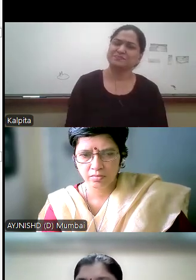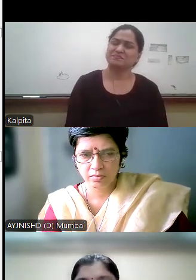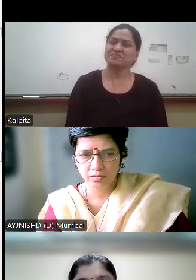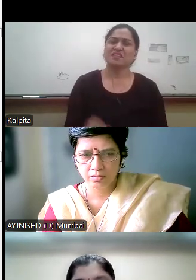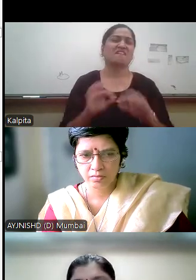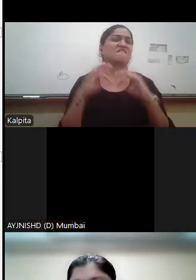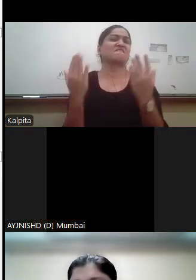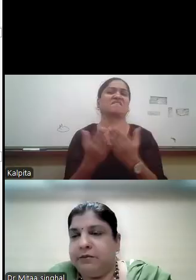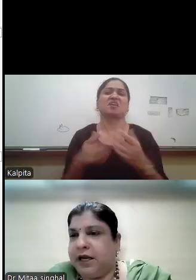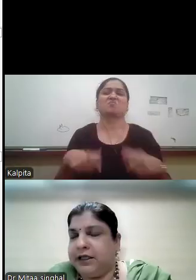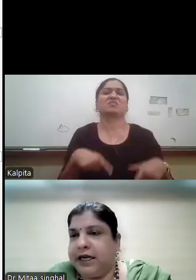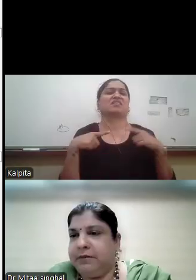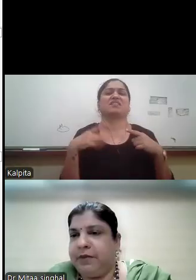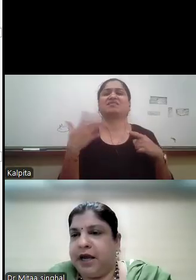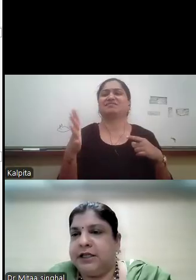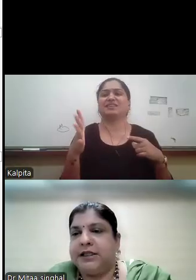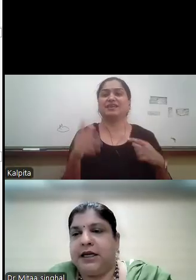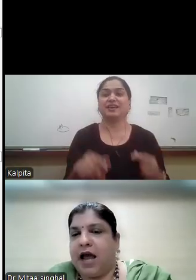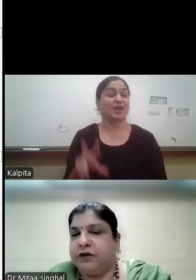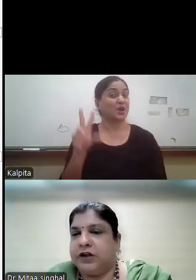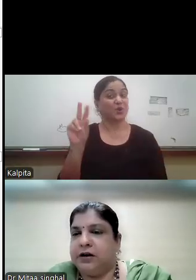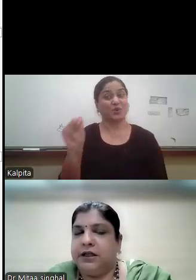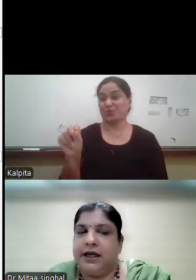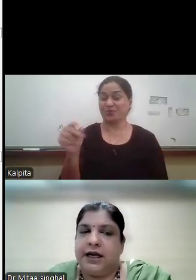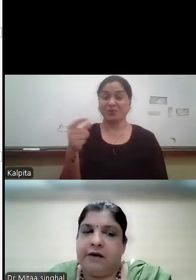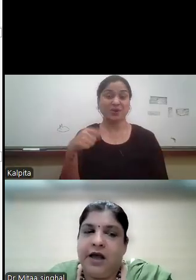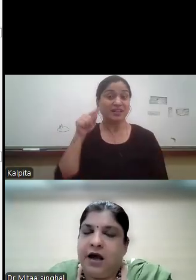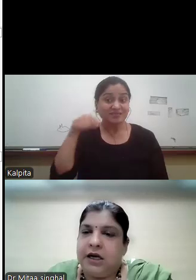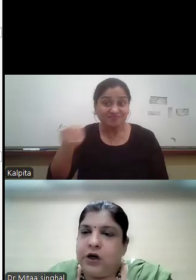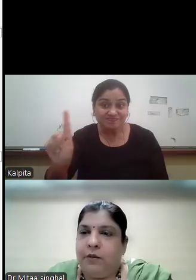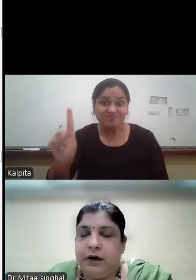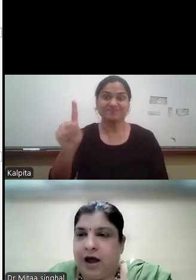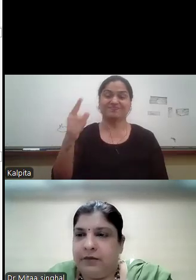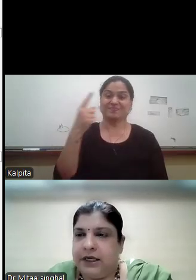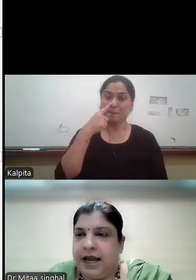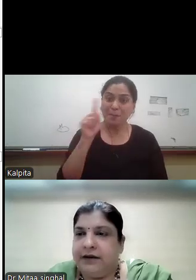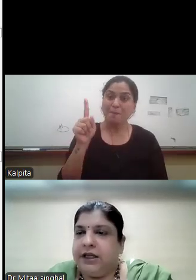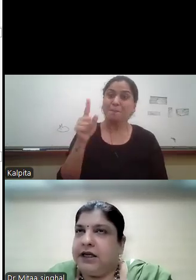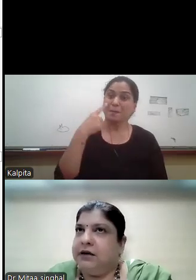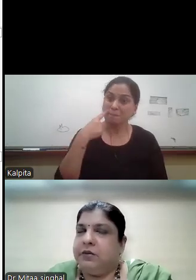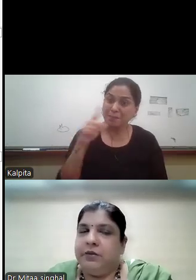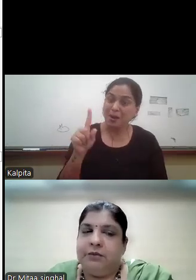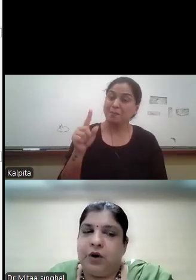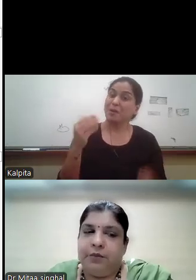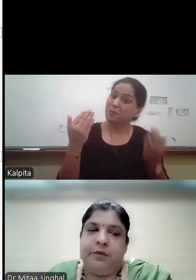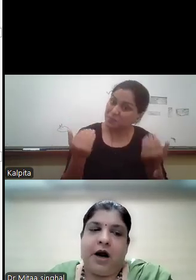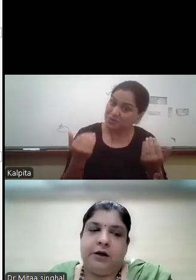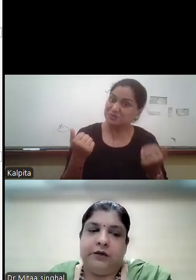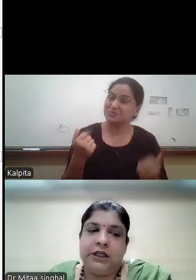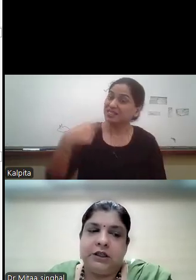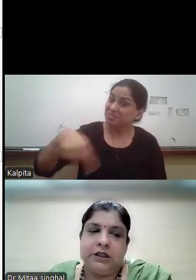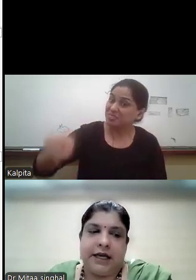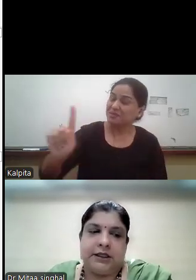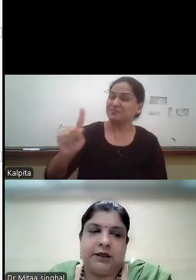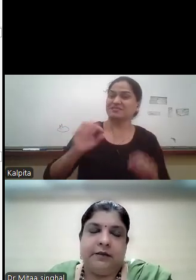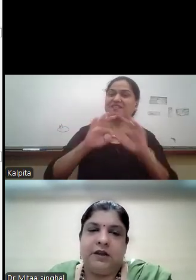life. They can be parents, they can have children, they can have a normal family life, they can be proper part of